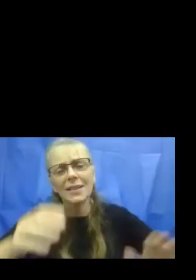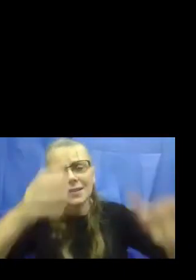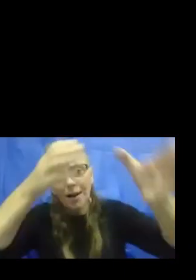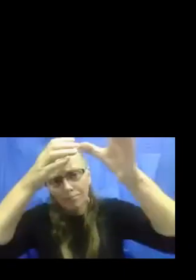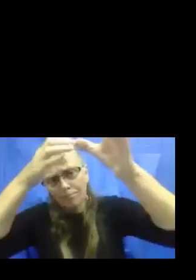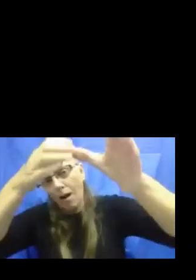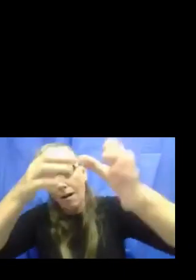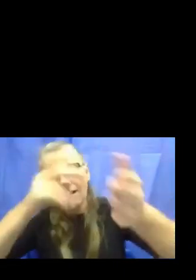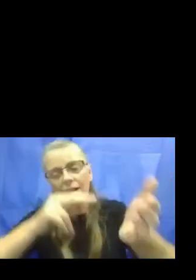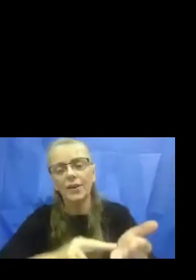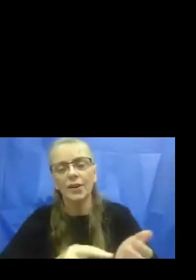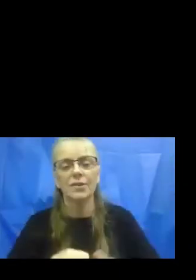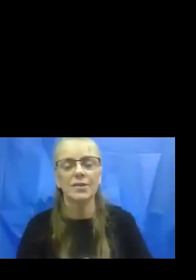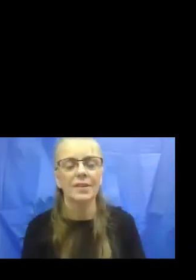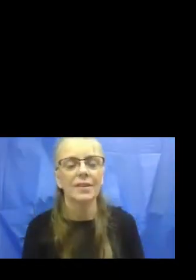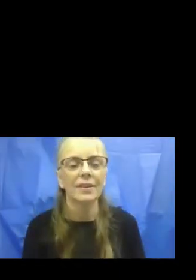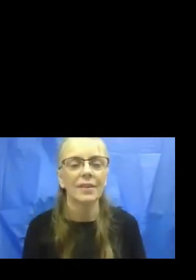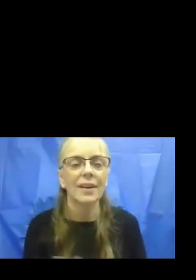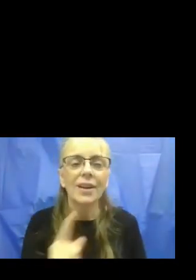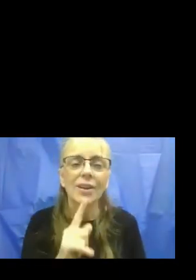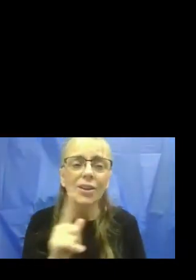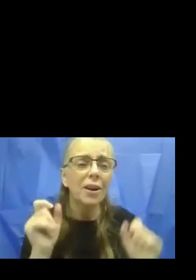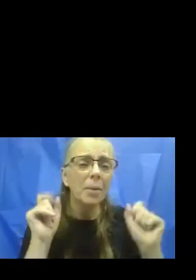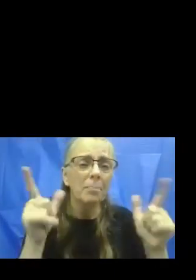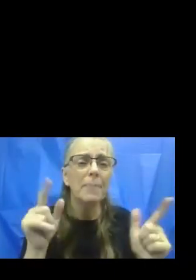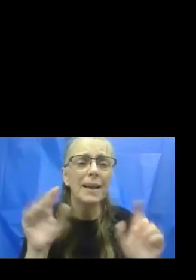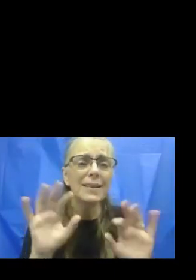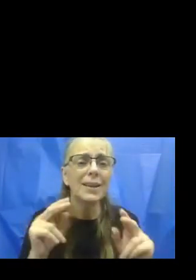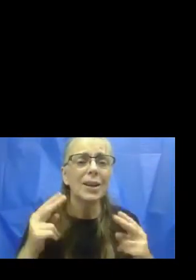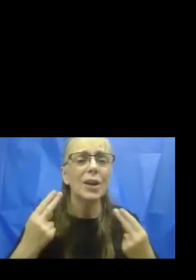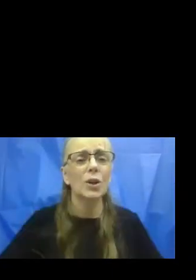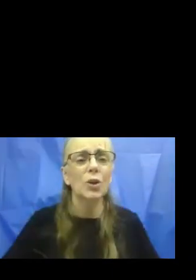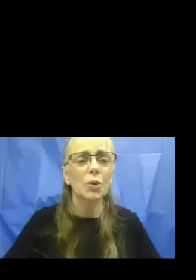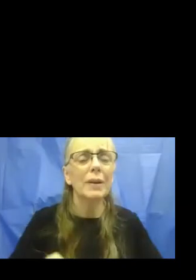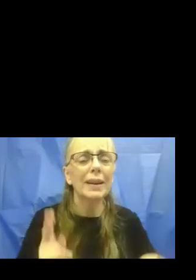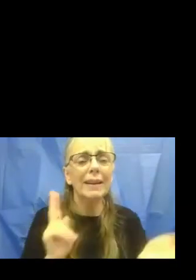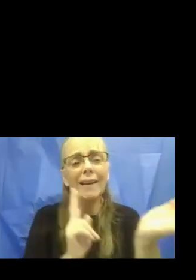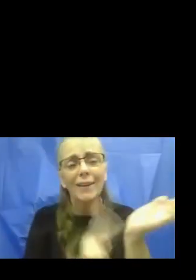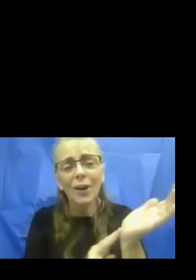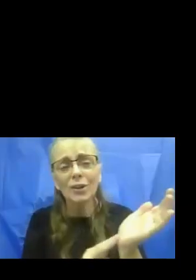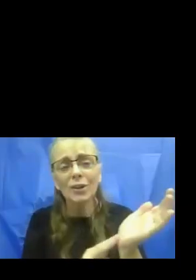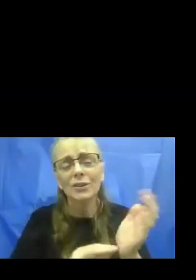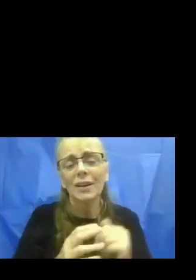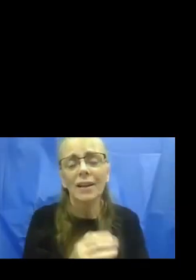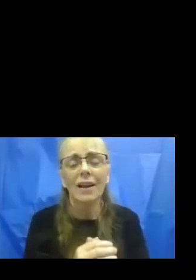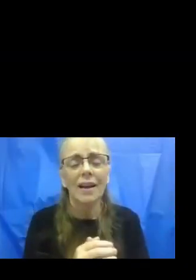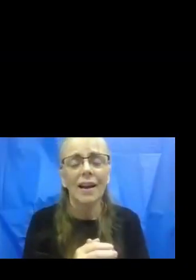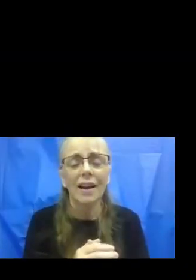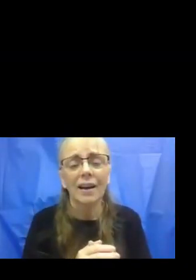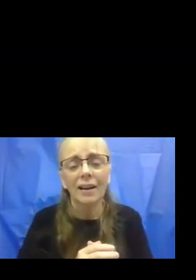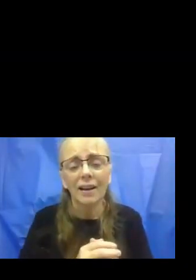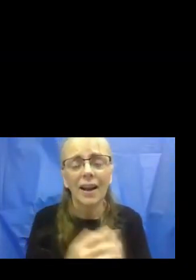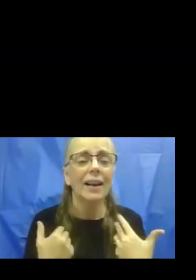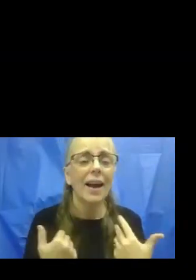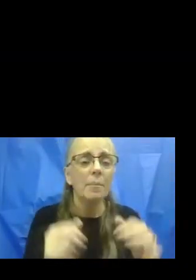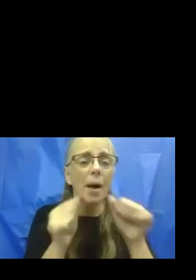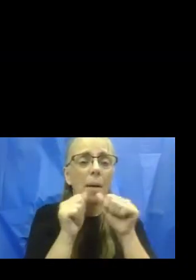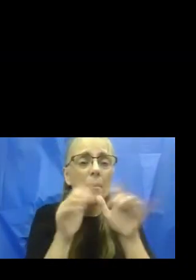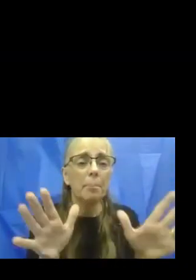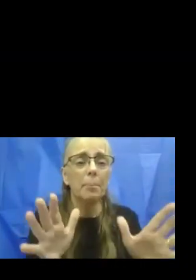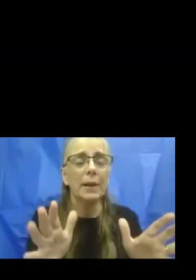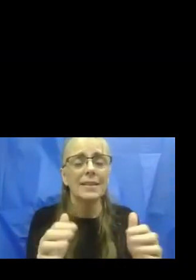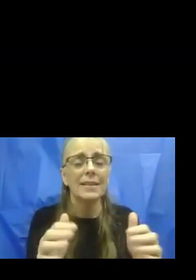and I'm so blessed to be able to have the opportunity that I had with you. And you are